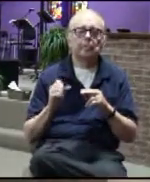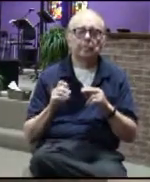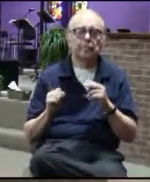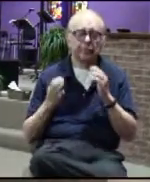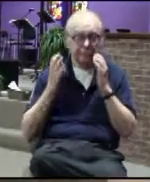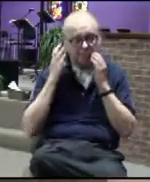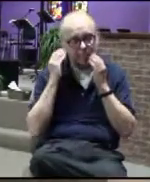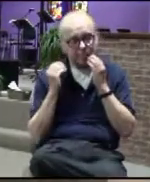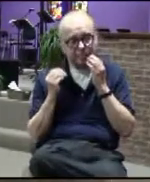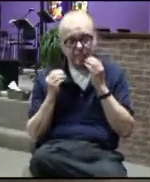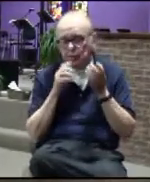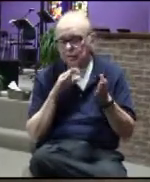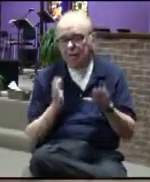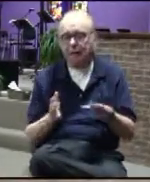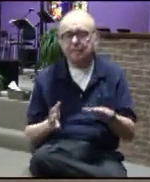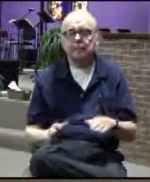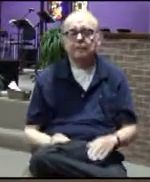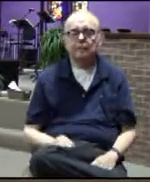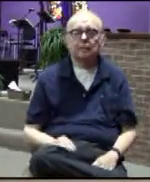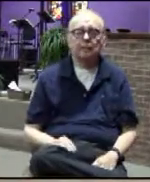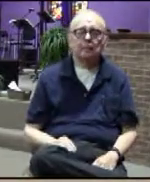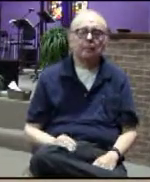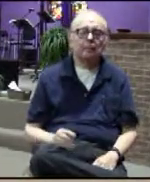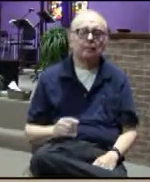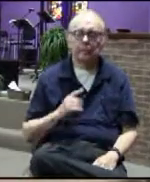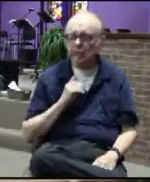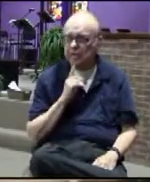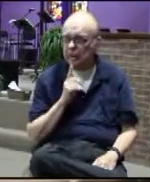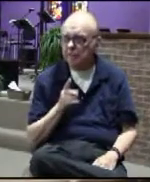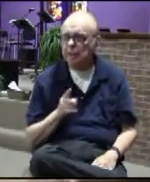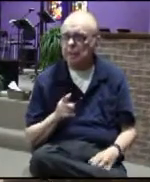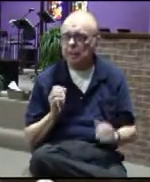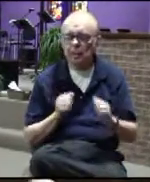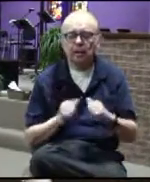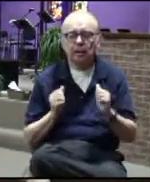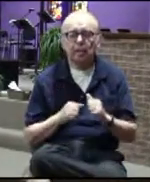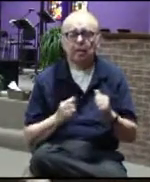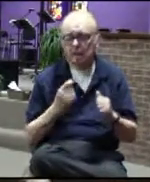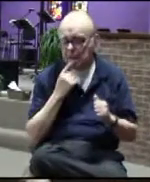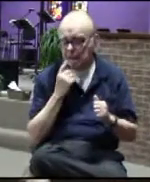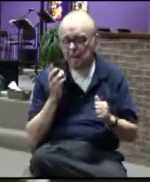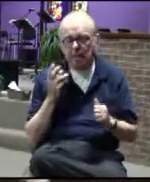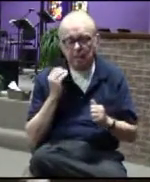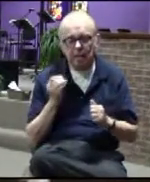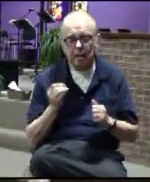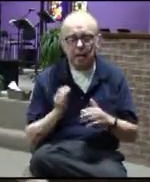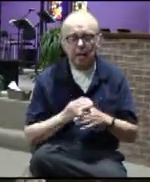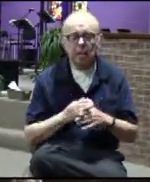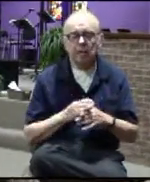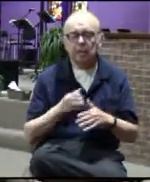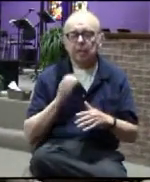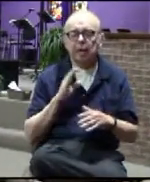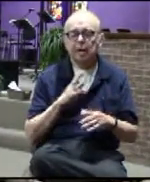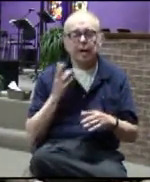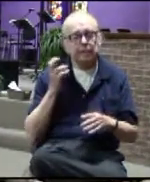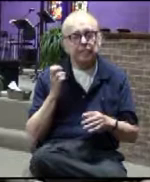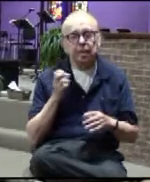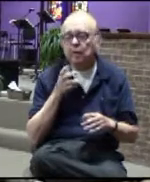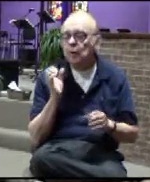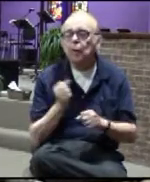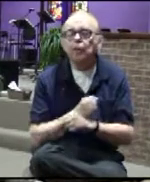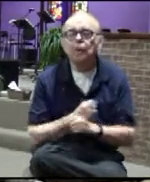who died the story talks about the fight over the bones of Moses between God and Satan guess who won?